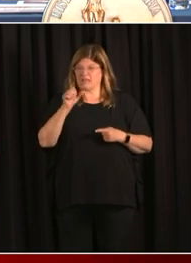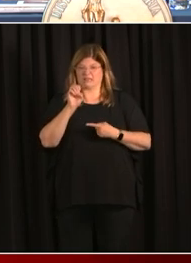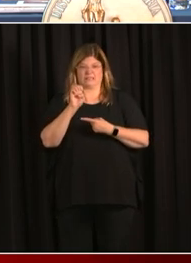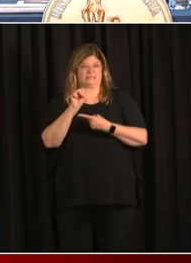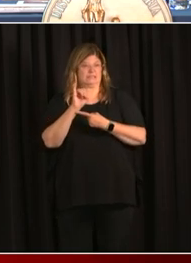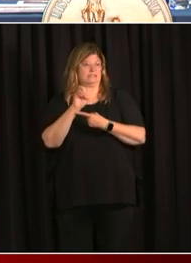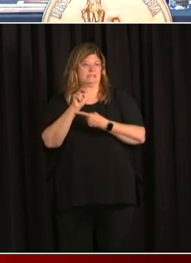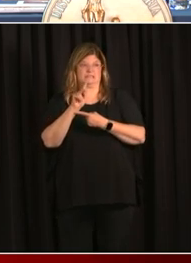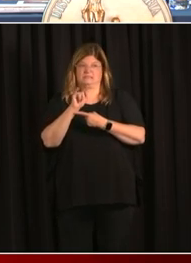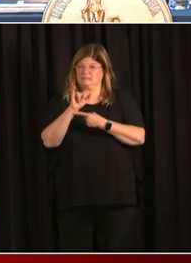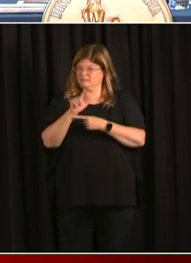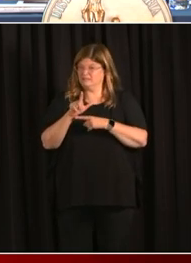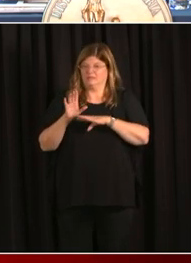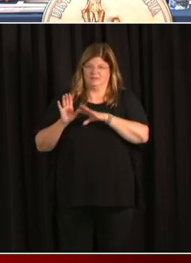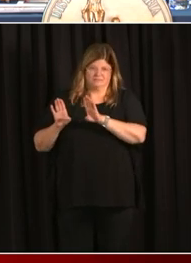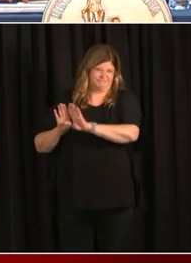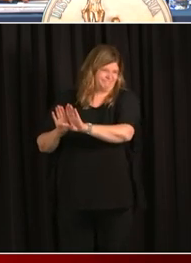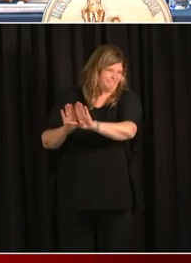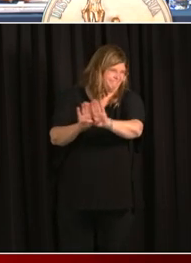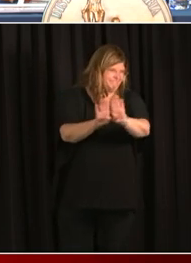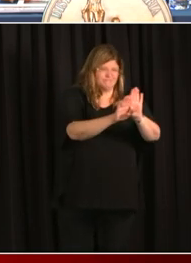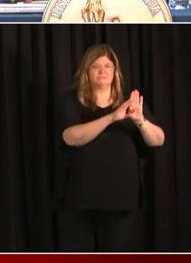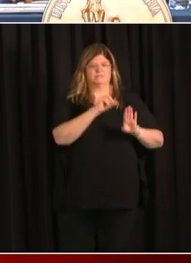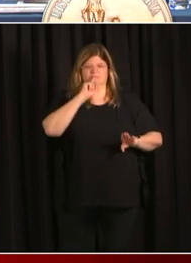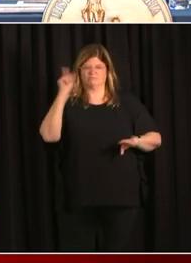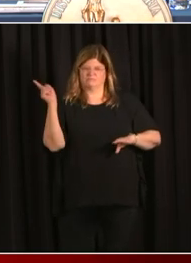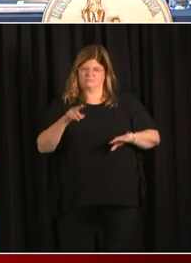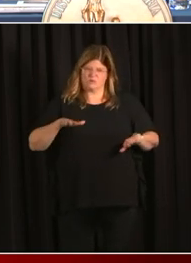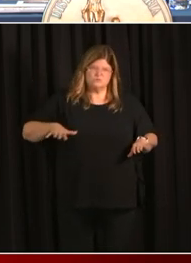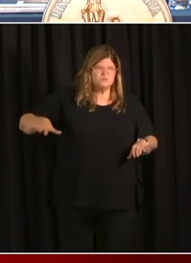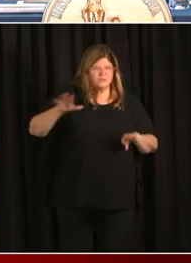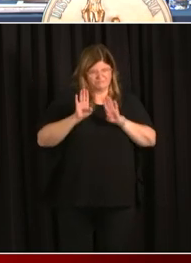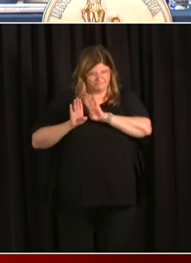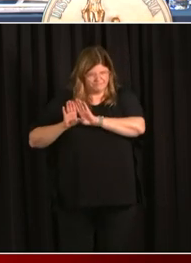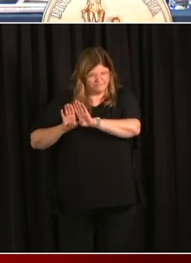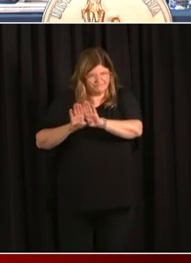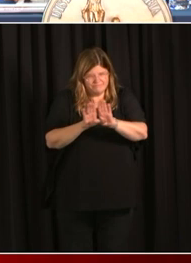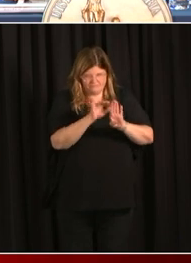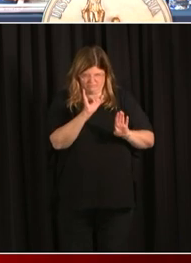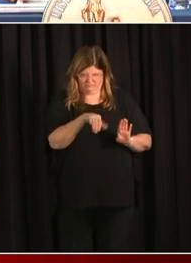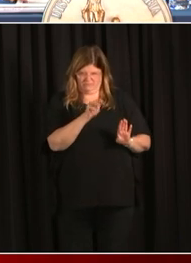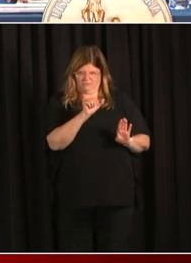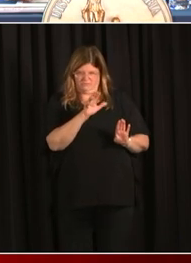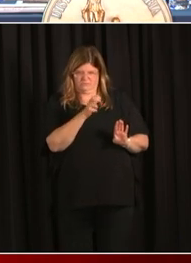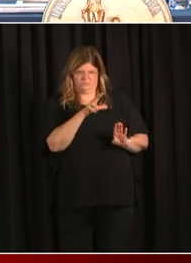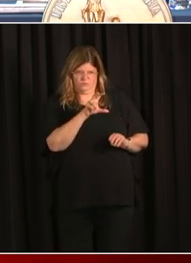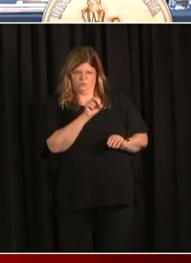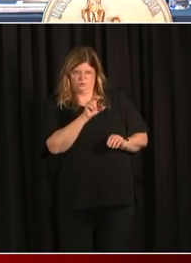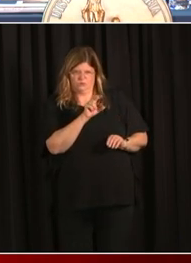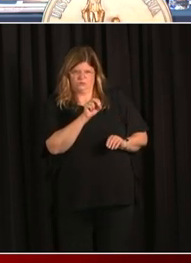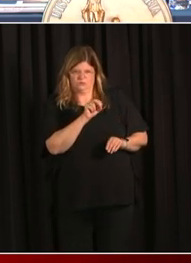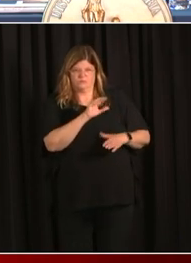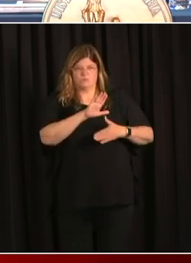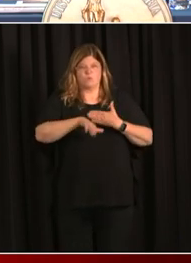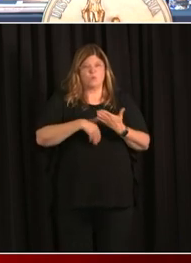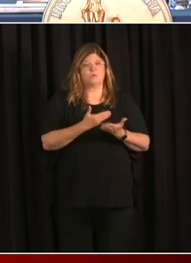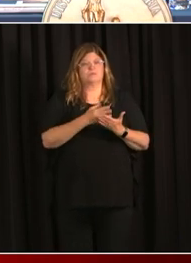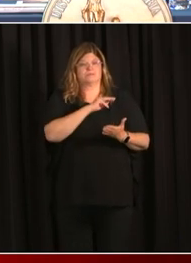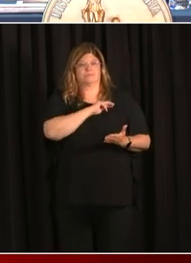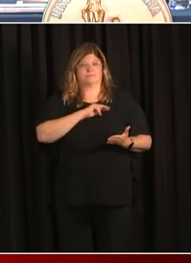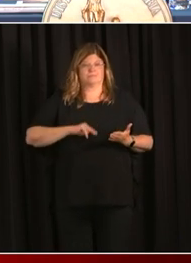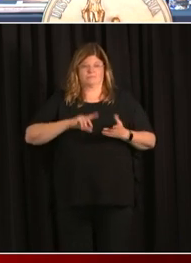culminated in a stay-at-home order on March 30th that combined all of the mayor's